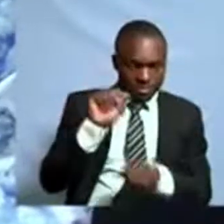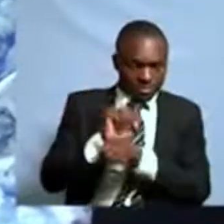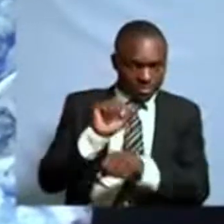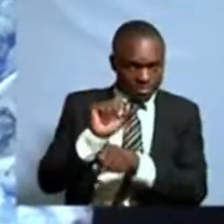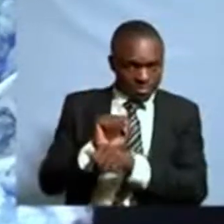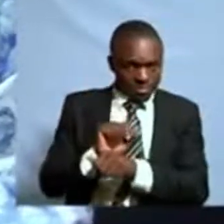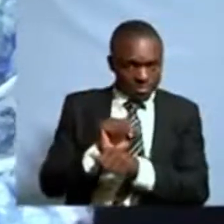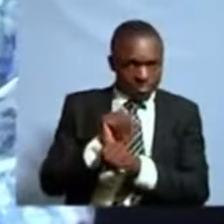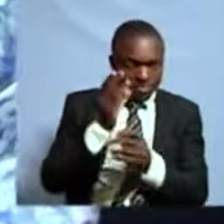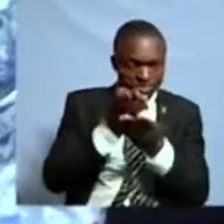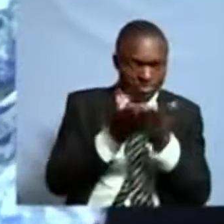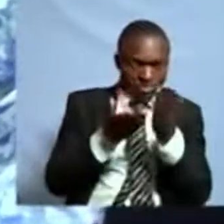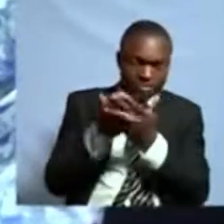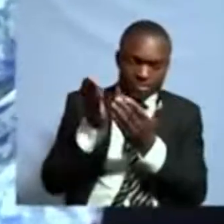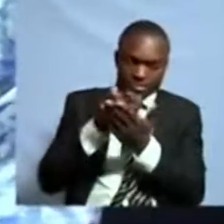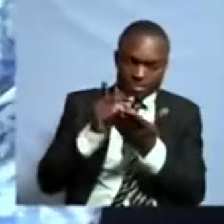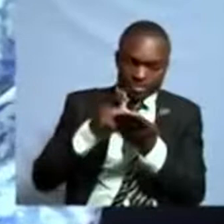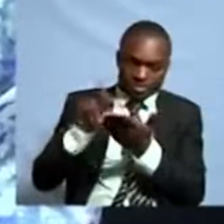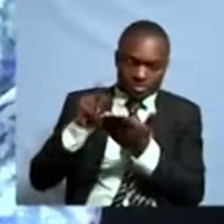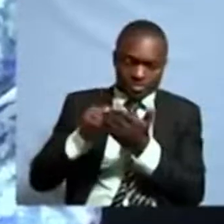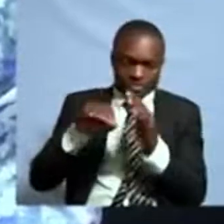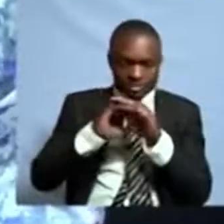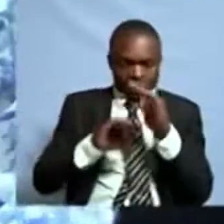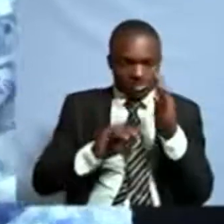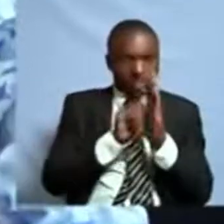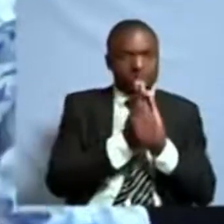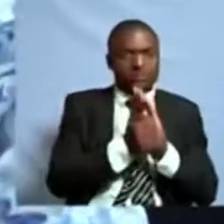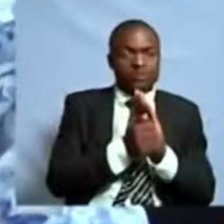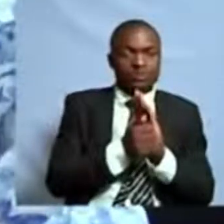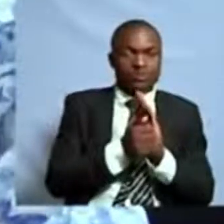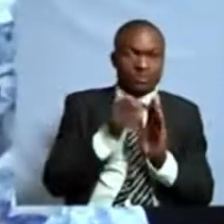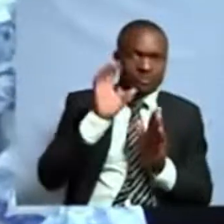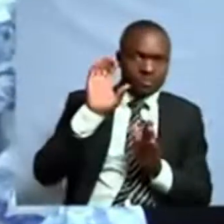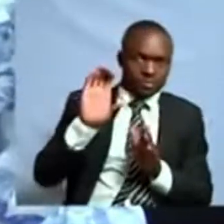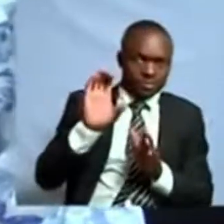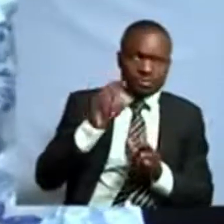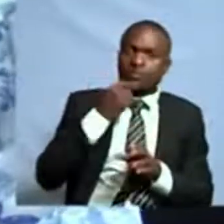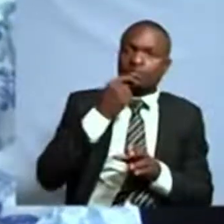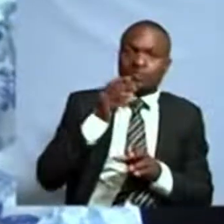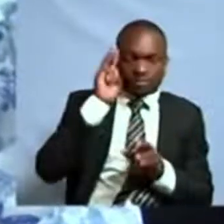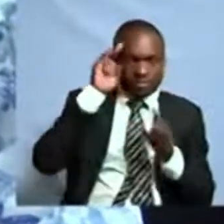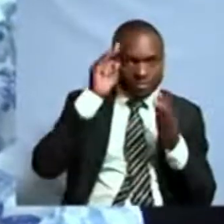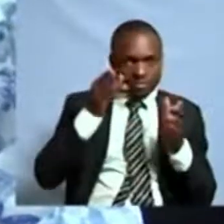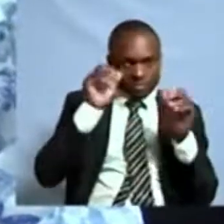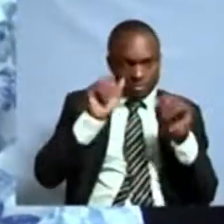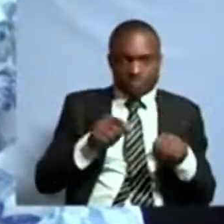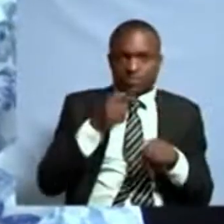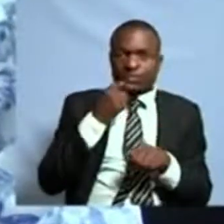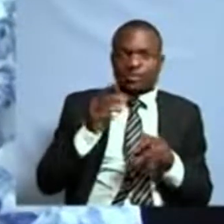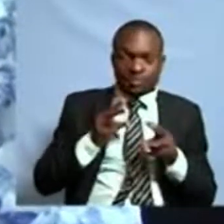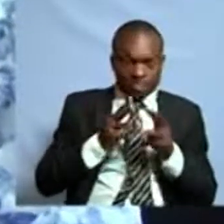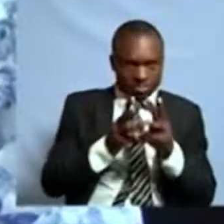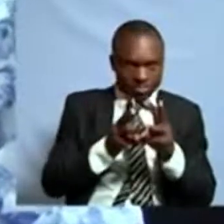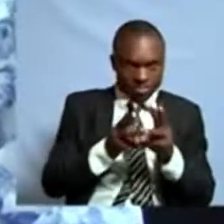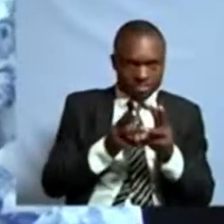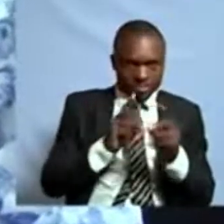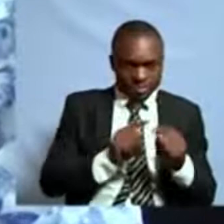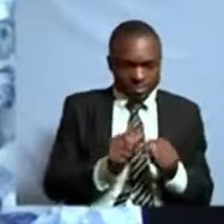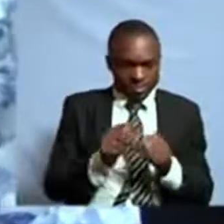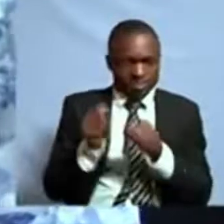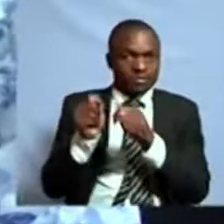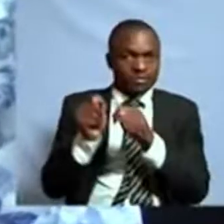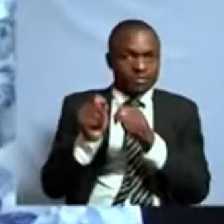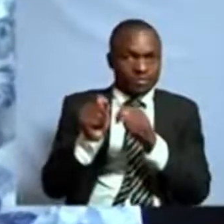of which contribution is payable under this Act. And then C says the minister may prescribe the manner of transfer